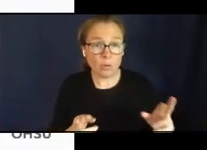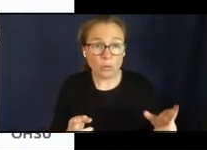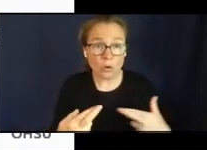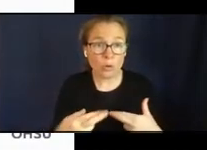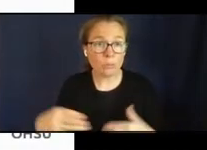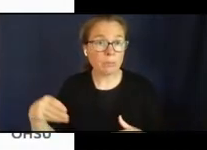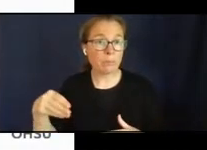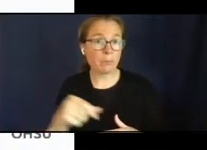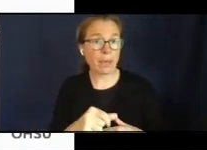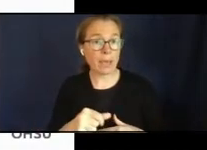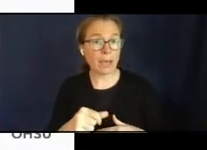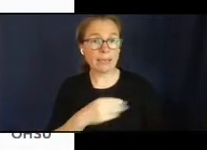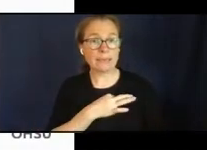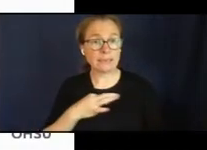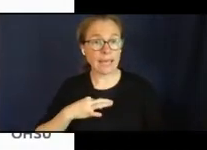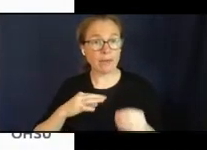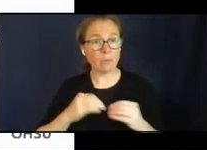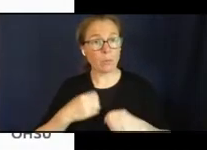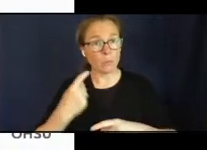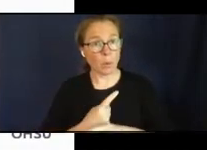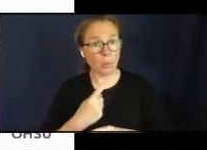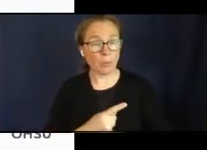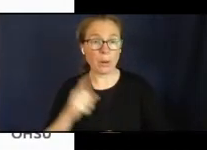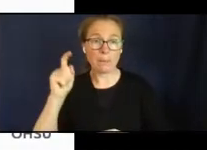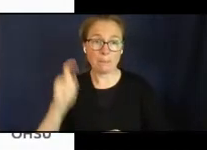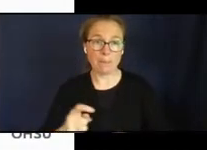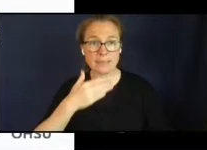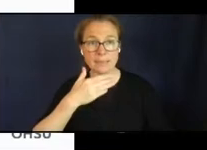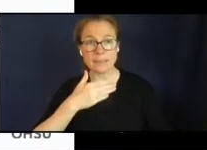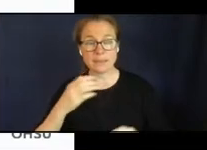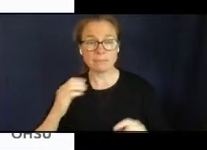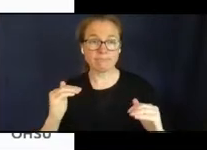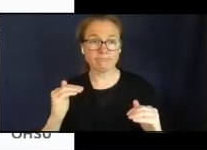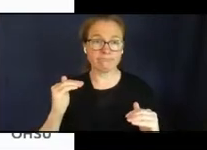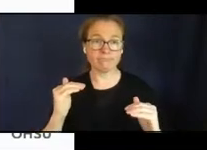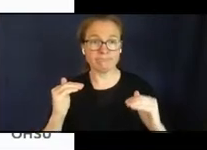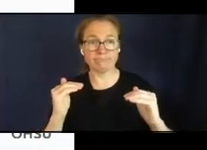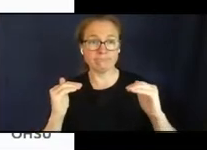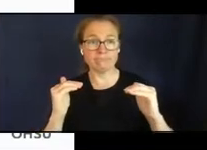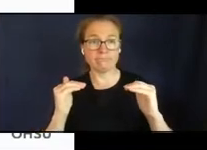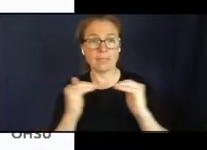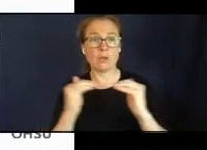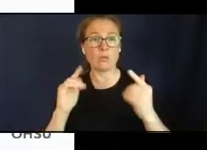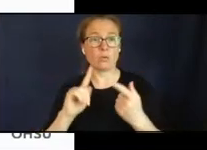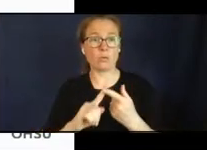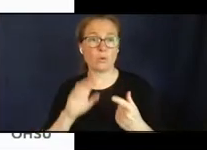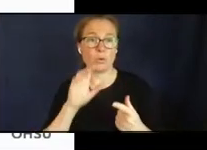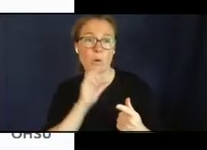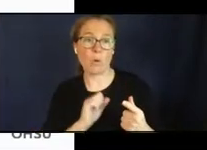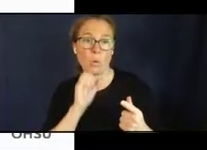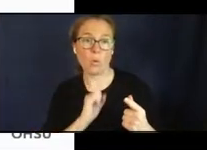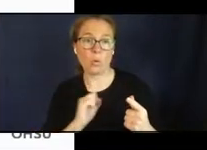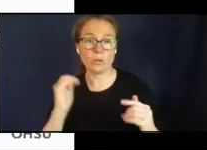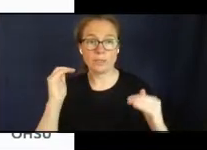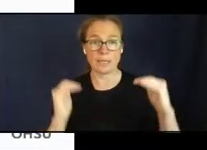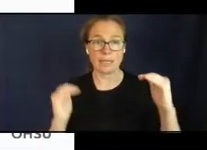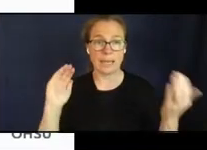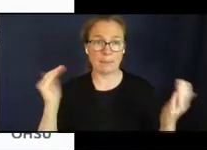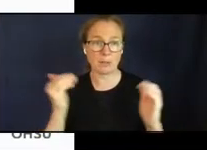we've got to get those margins back up, at least closer to the old margins to succeed. So thank you for your